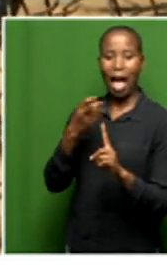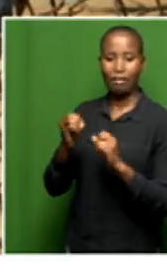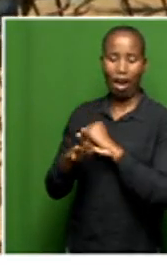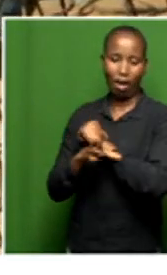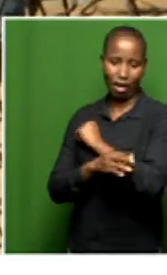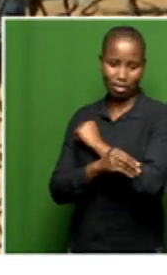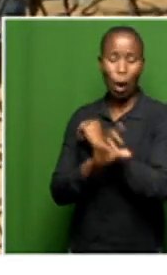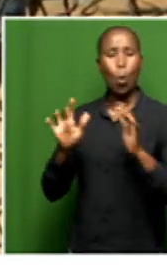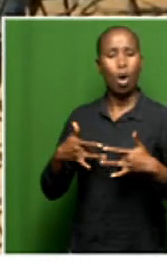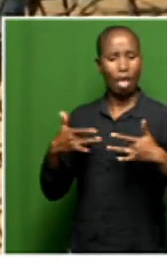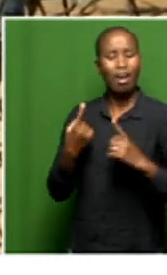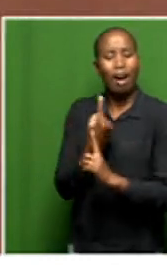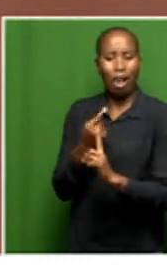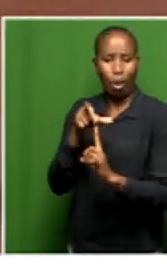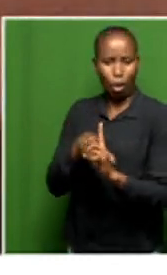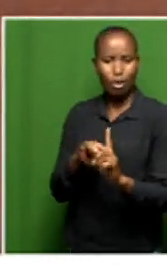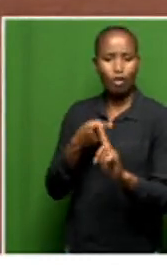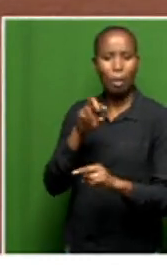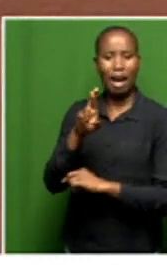in an RDP house.